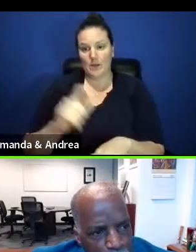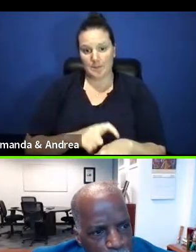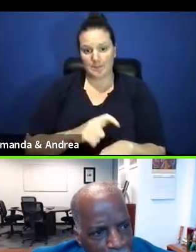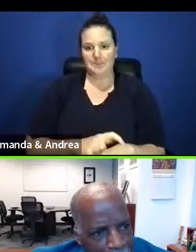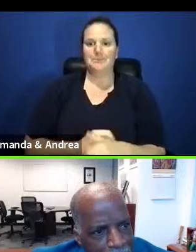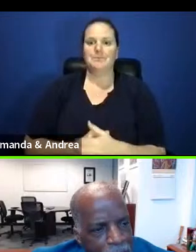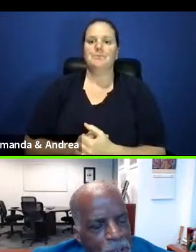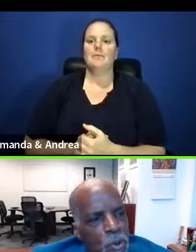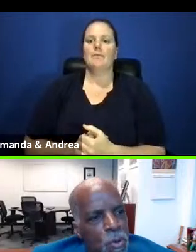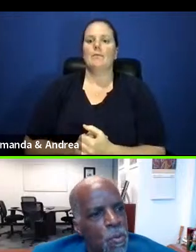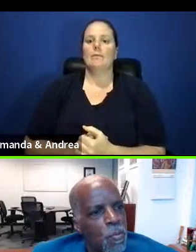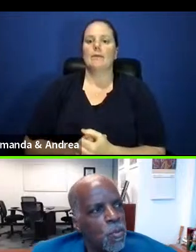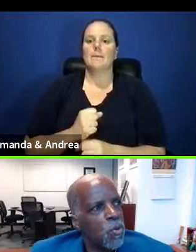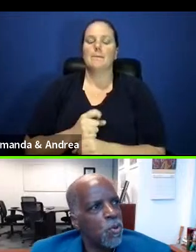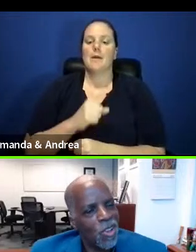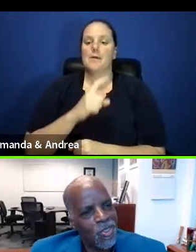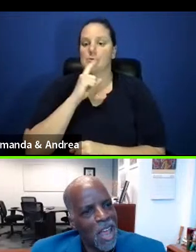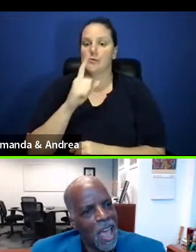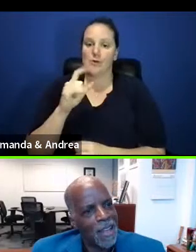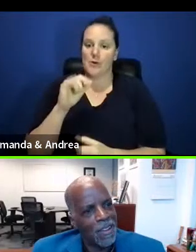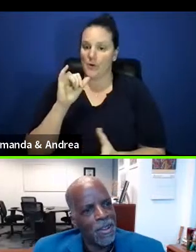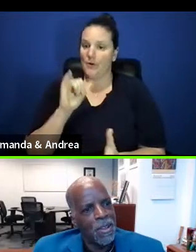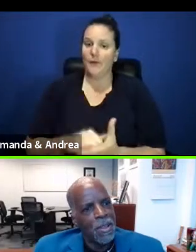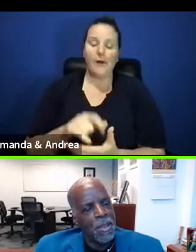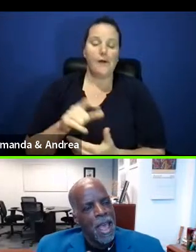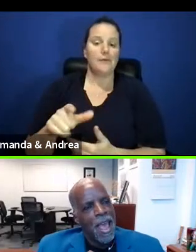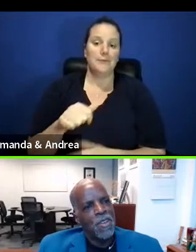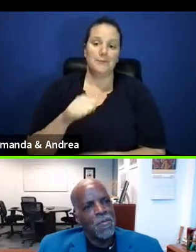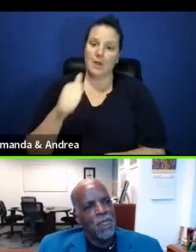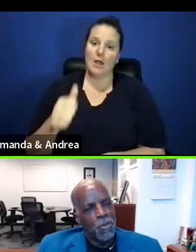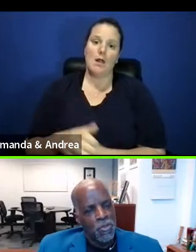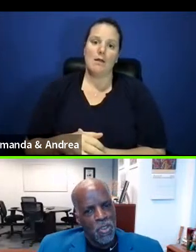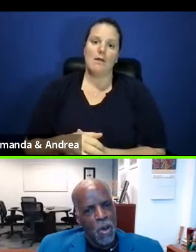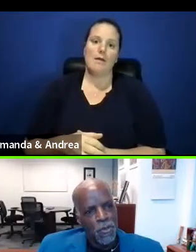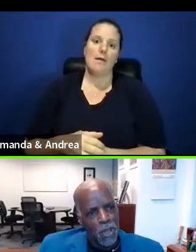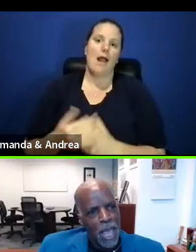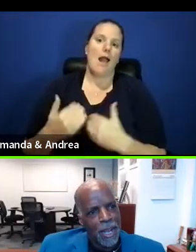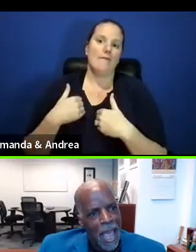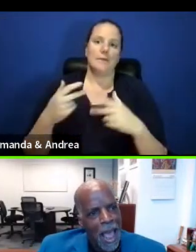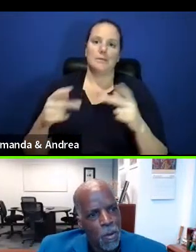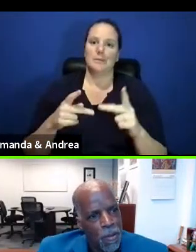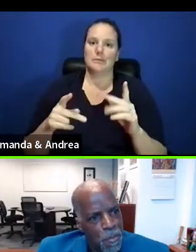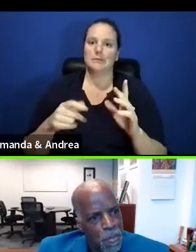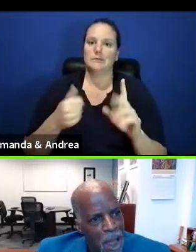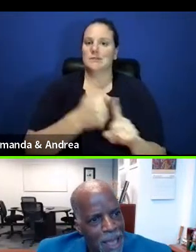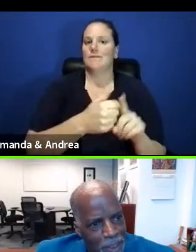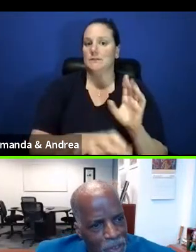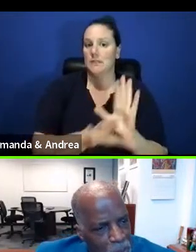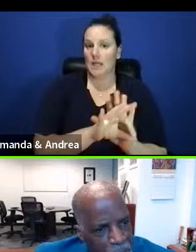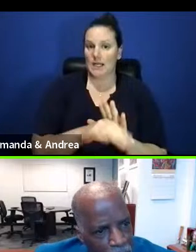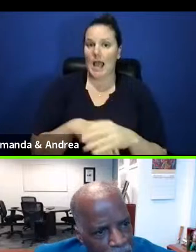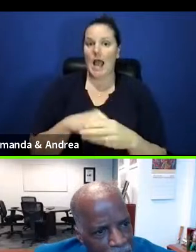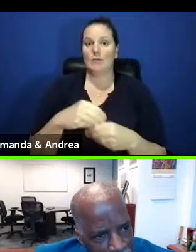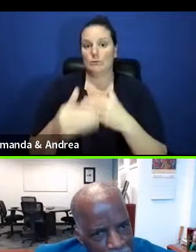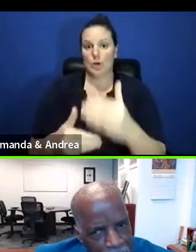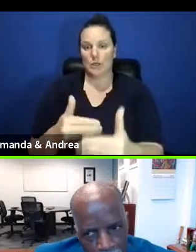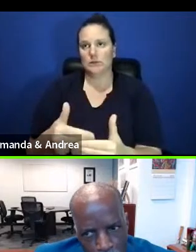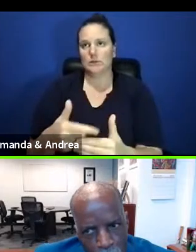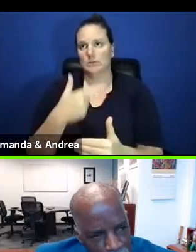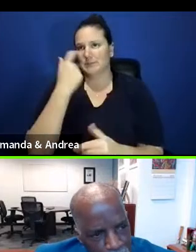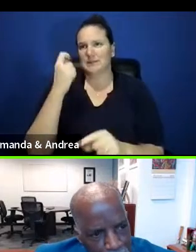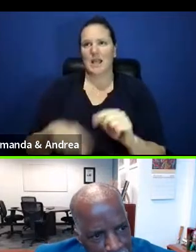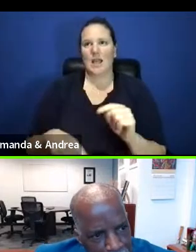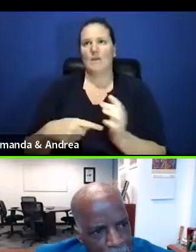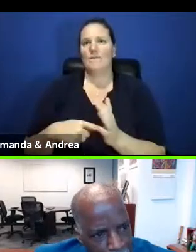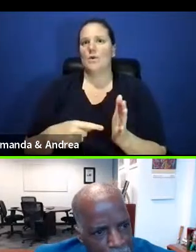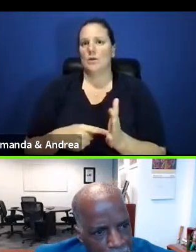make sure that you're just not having folks self-select out of processes because they can't